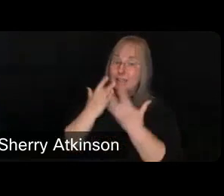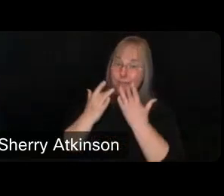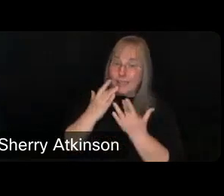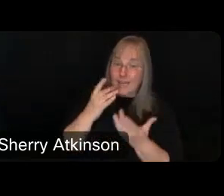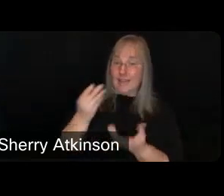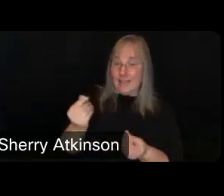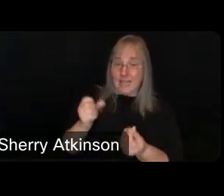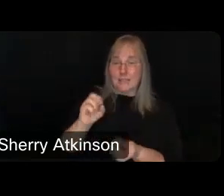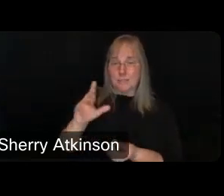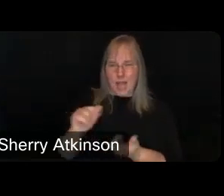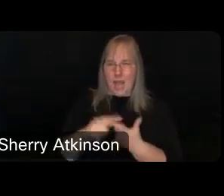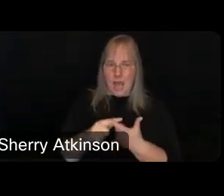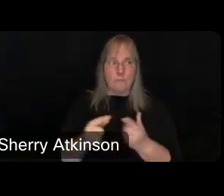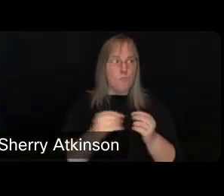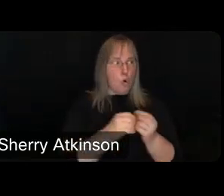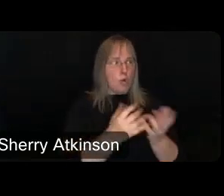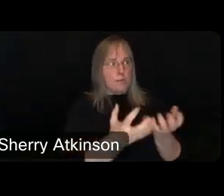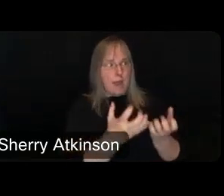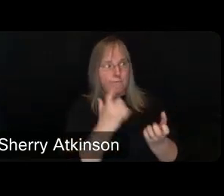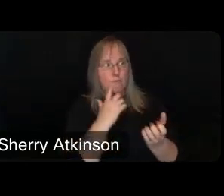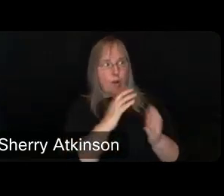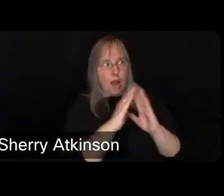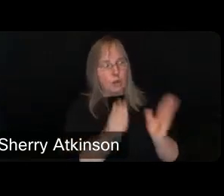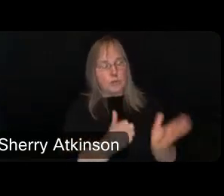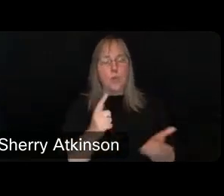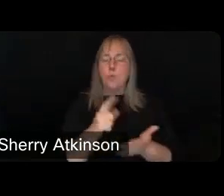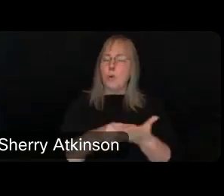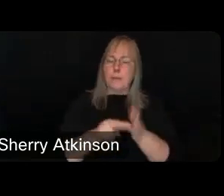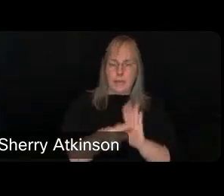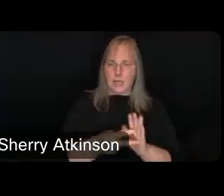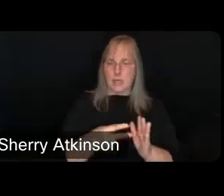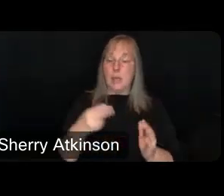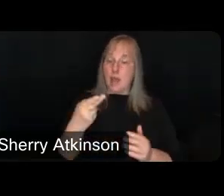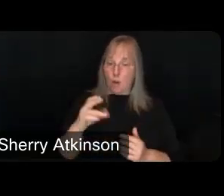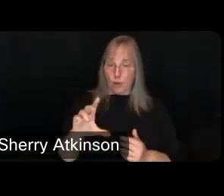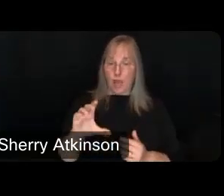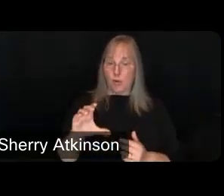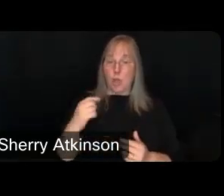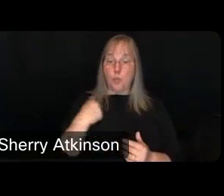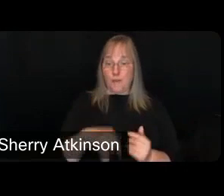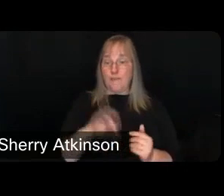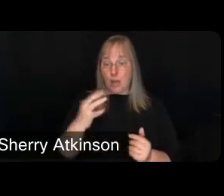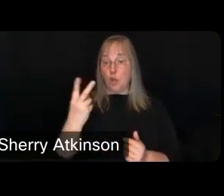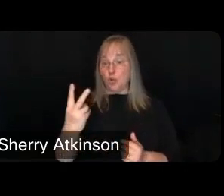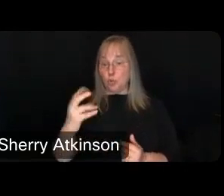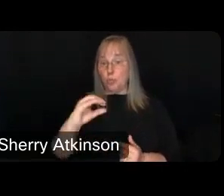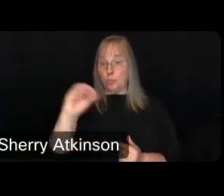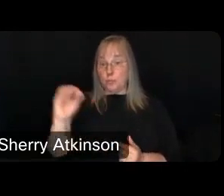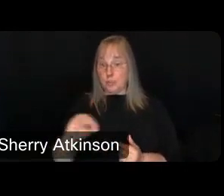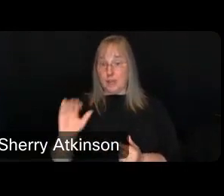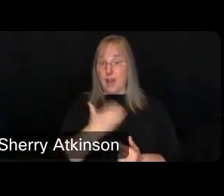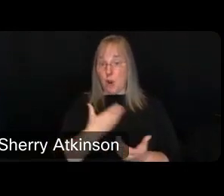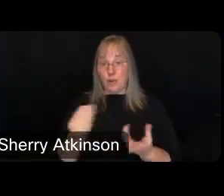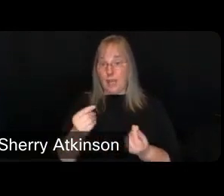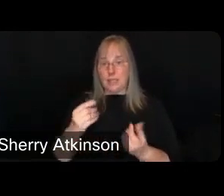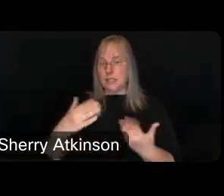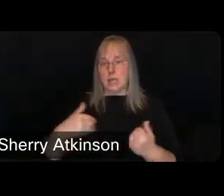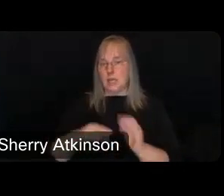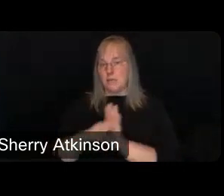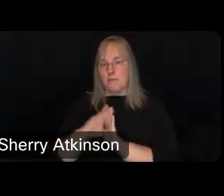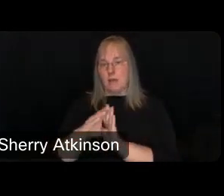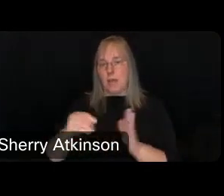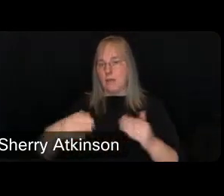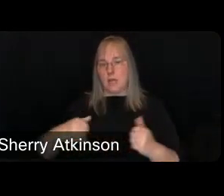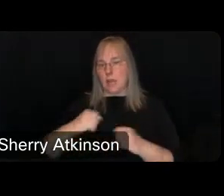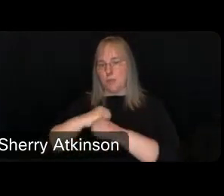mean by that? Well, in the county, we found that only about 2% of our land is truly undeveloped or unprotected. Yet, as you heard earlier,